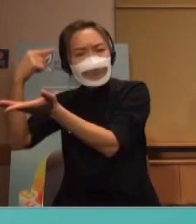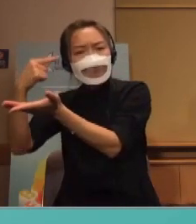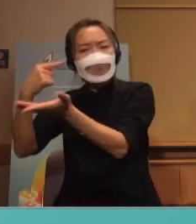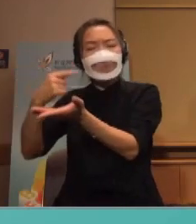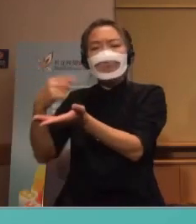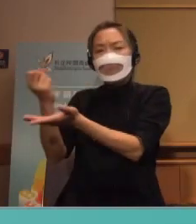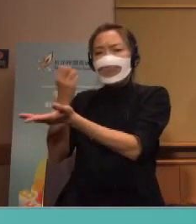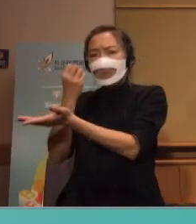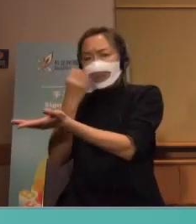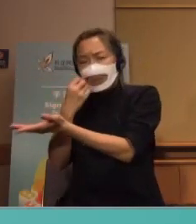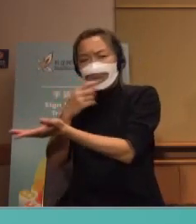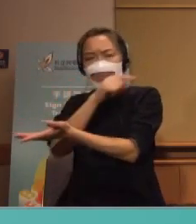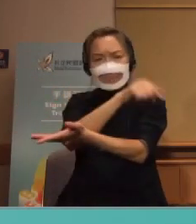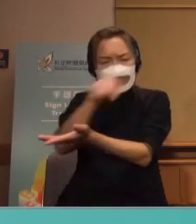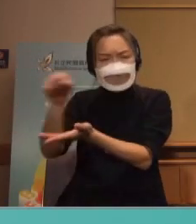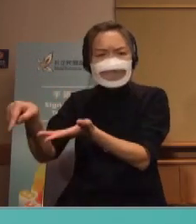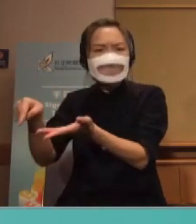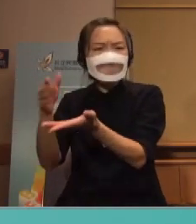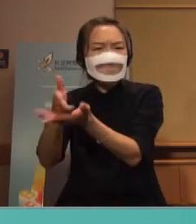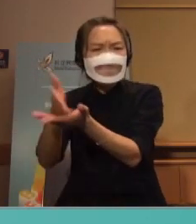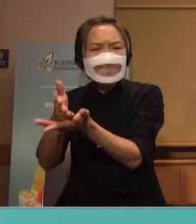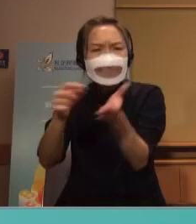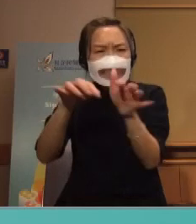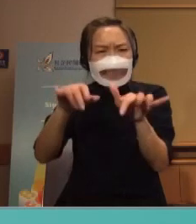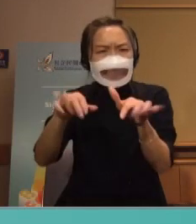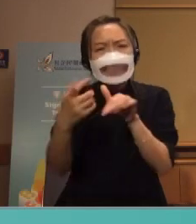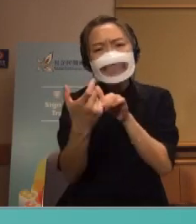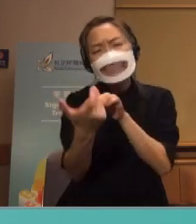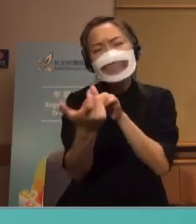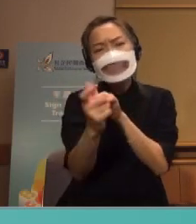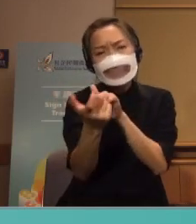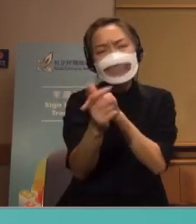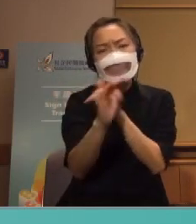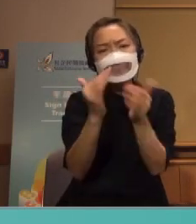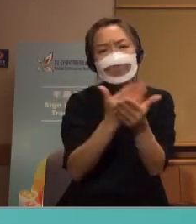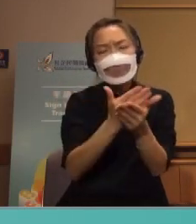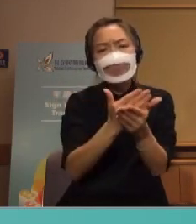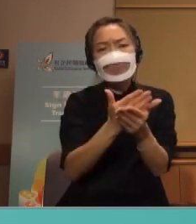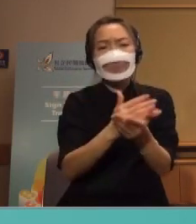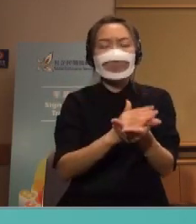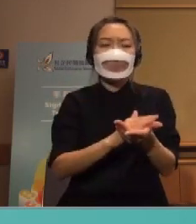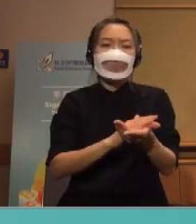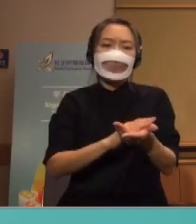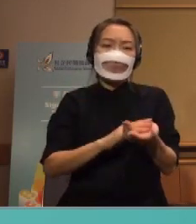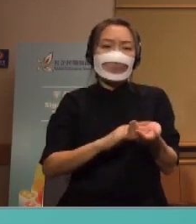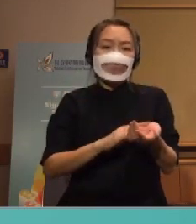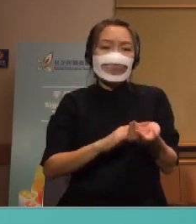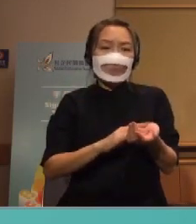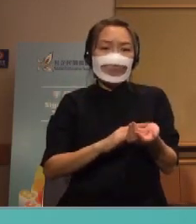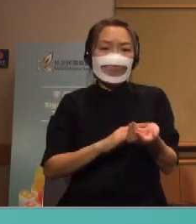other? Do we need to build another SWIFT, basically this the money